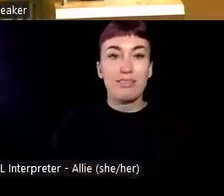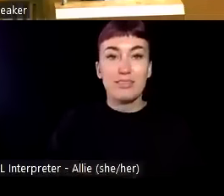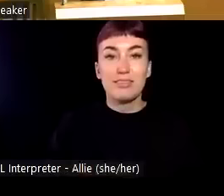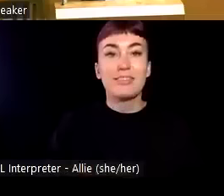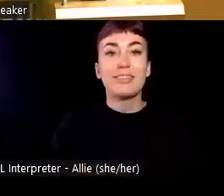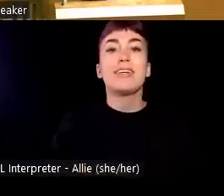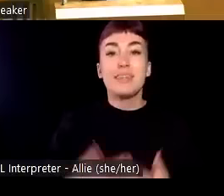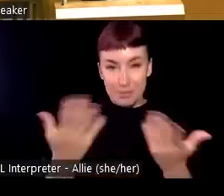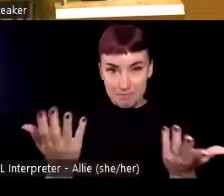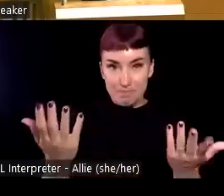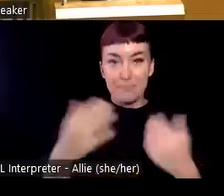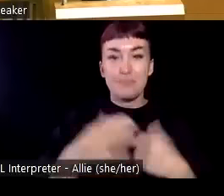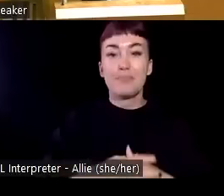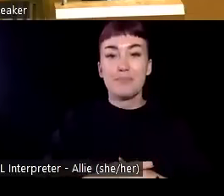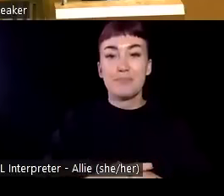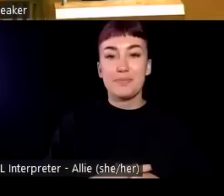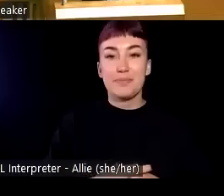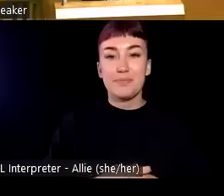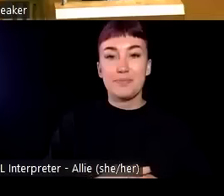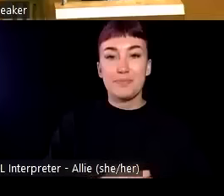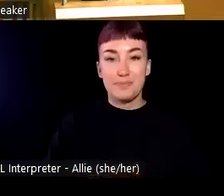Yeah.